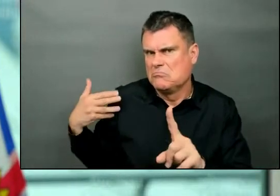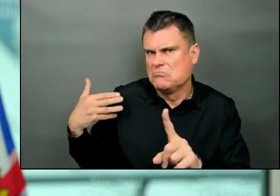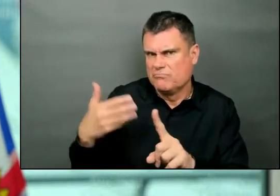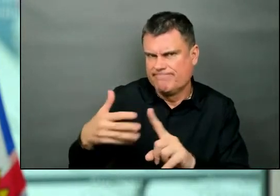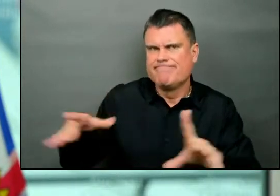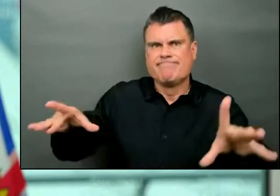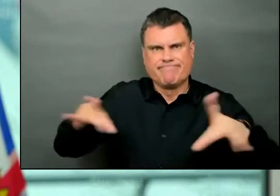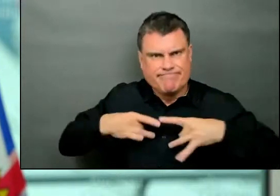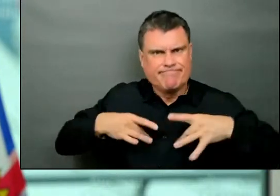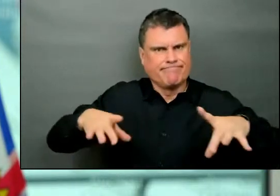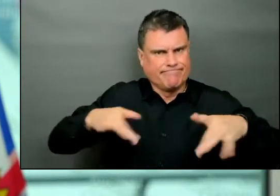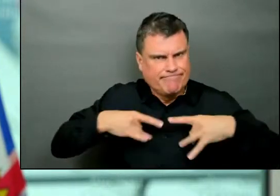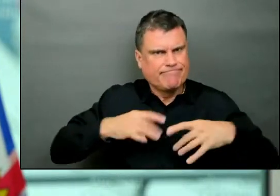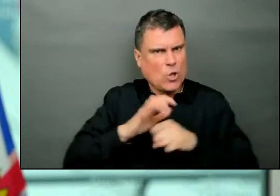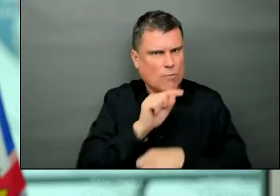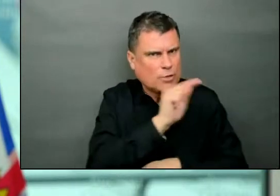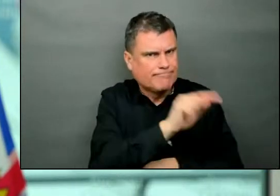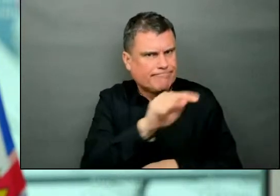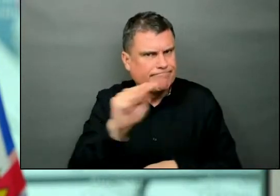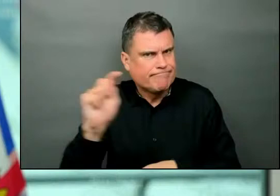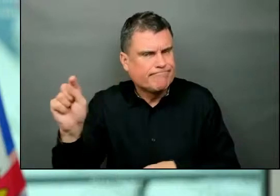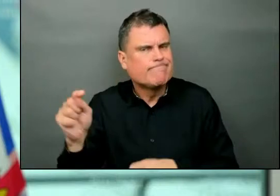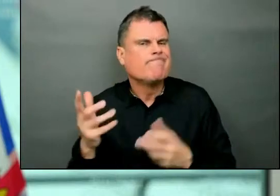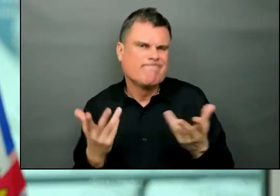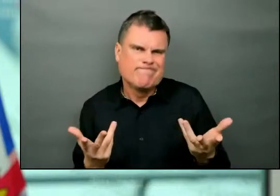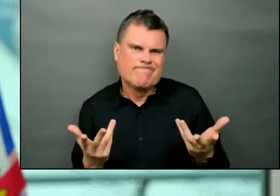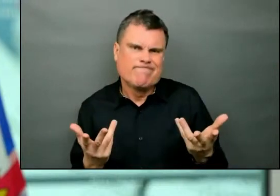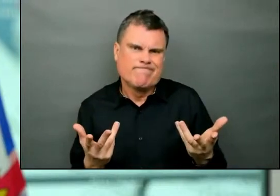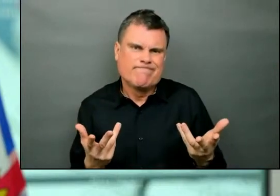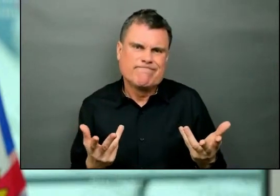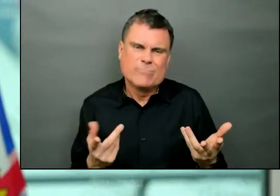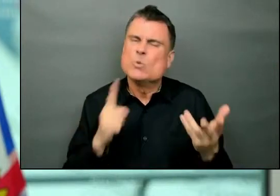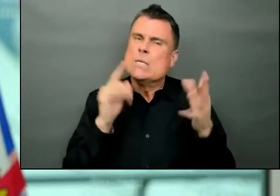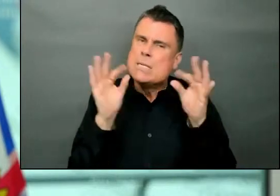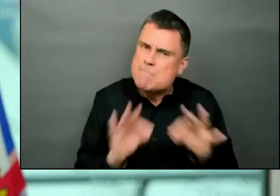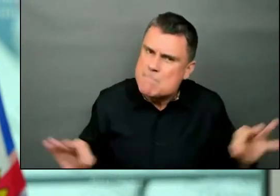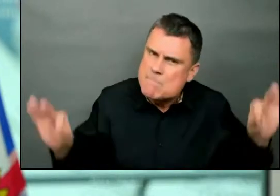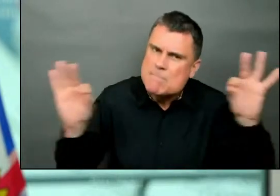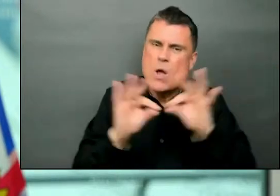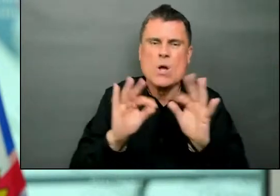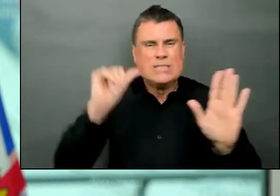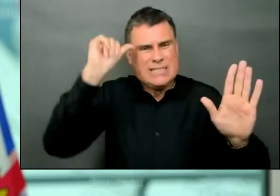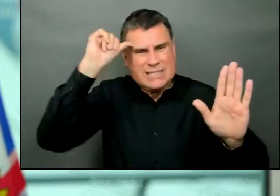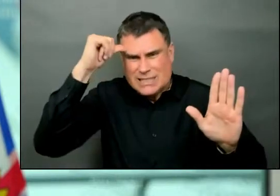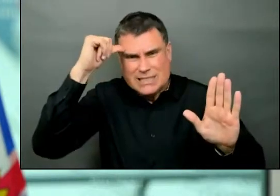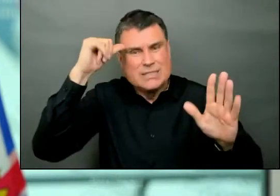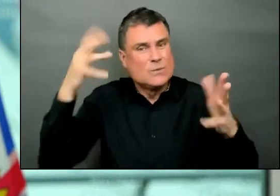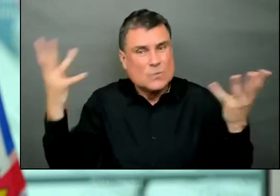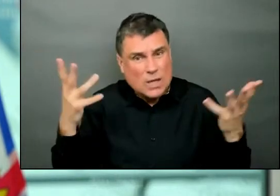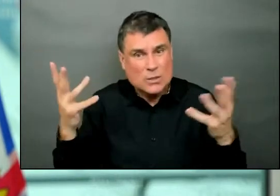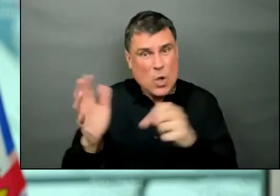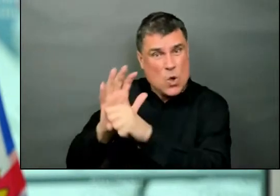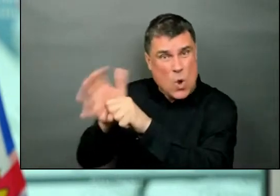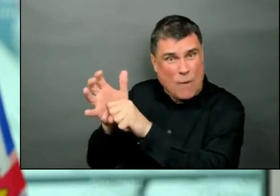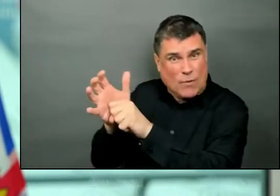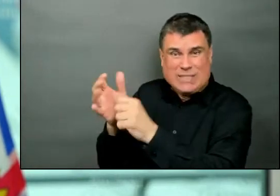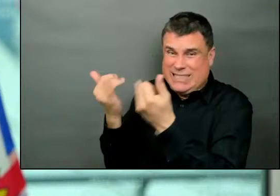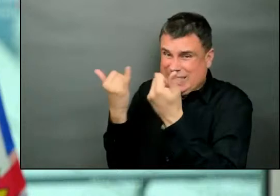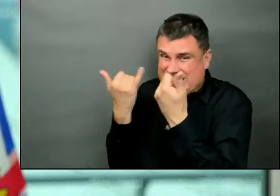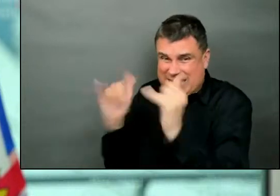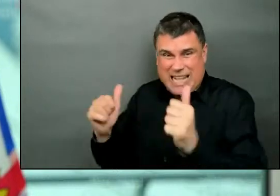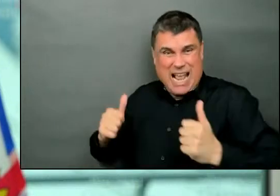it's so important for us not to lose sight of this is still circulating in our community. And